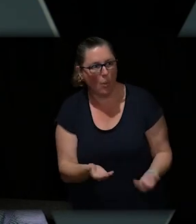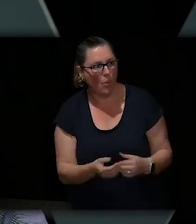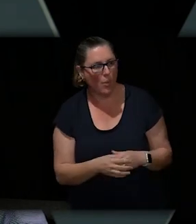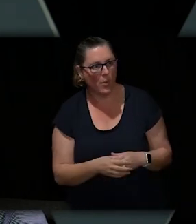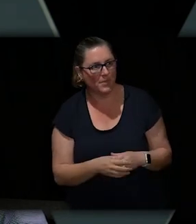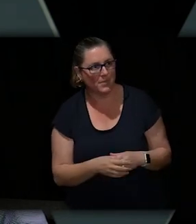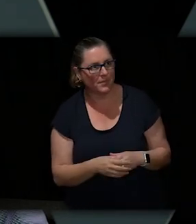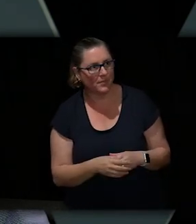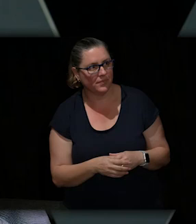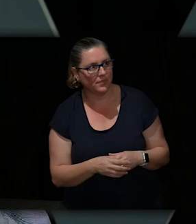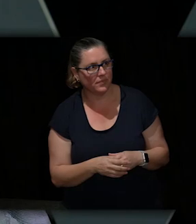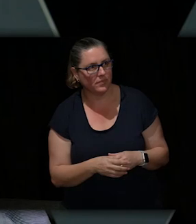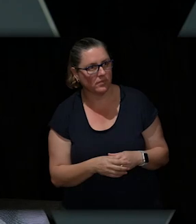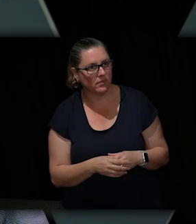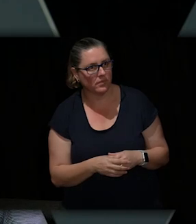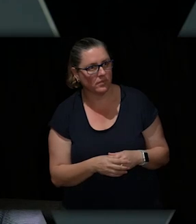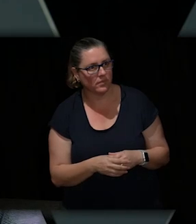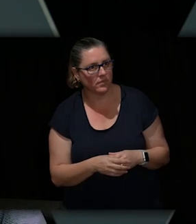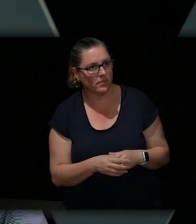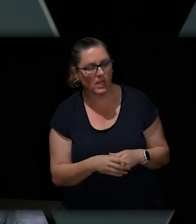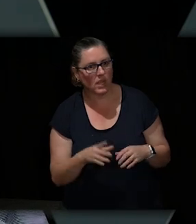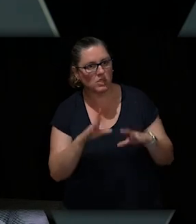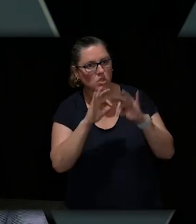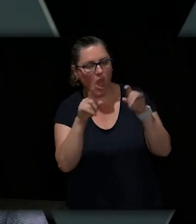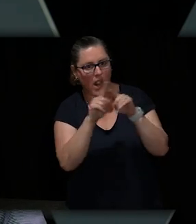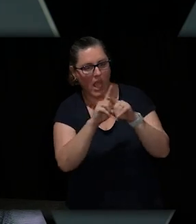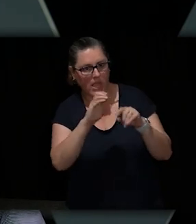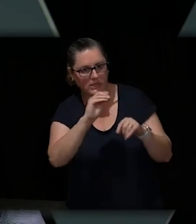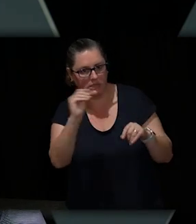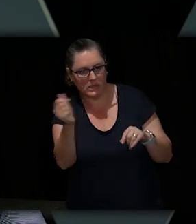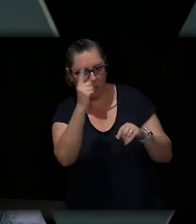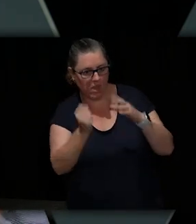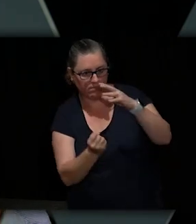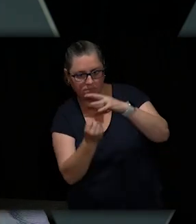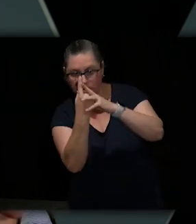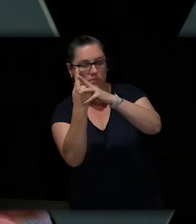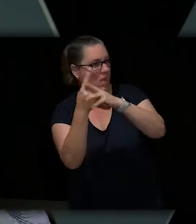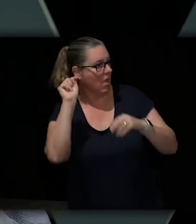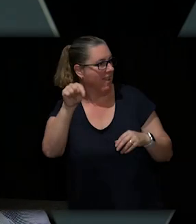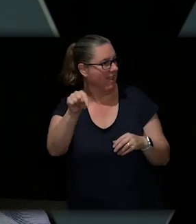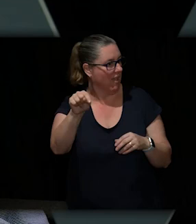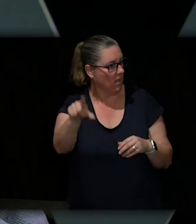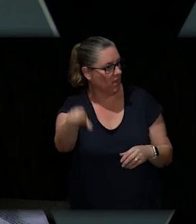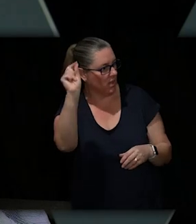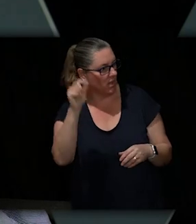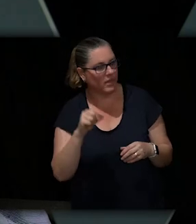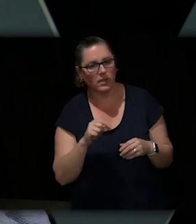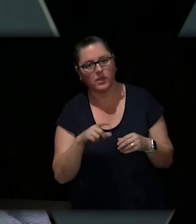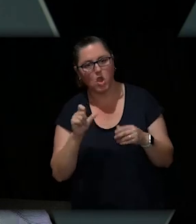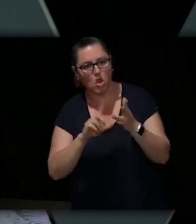of moved away from the pack. I think there's some usual suspects. There's Cory Booker, Kamala Harris,